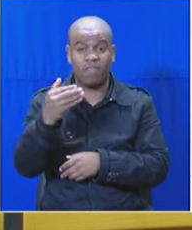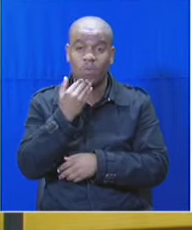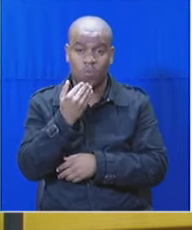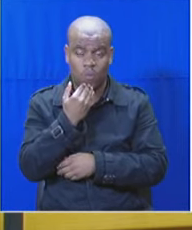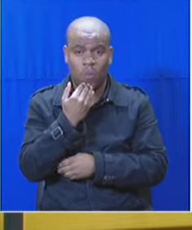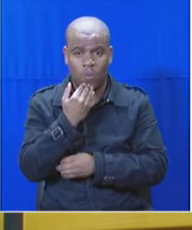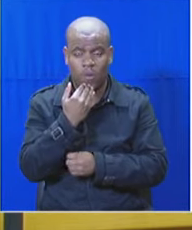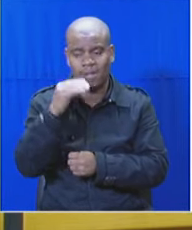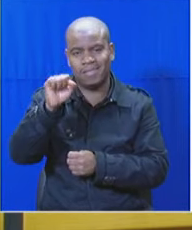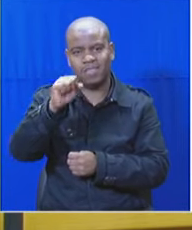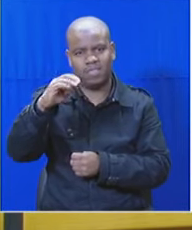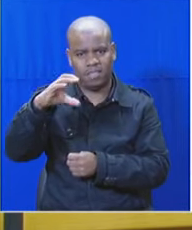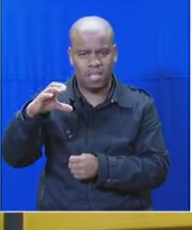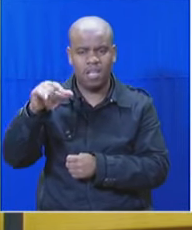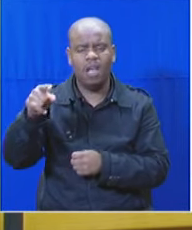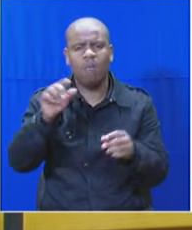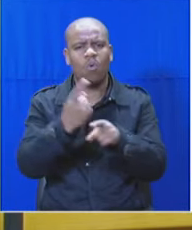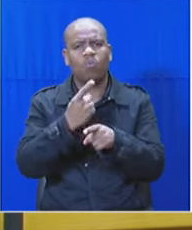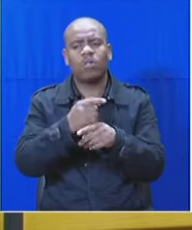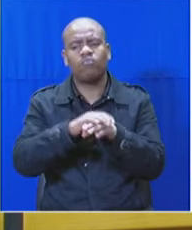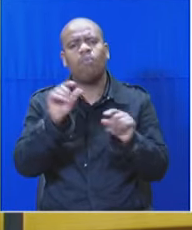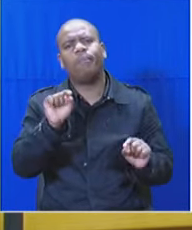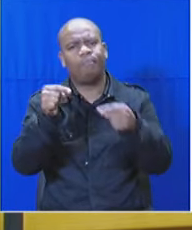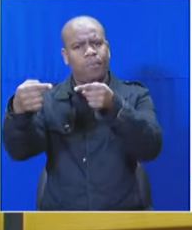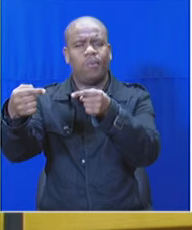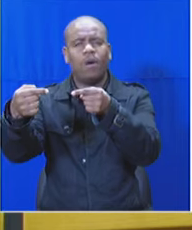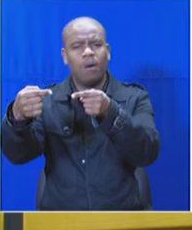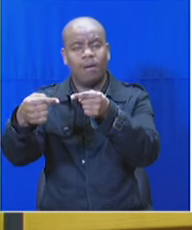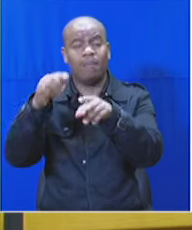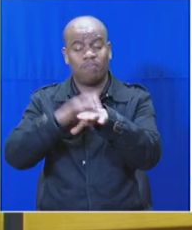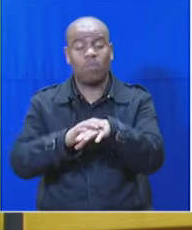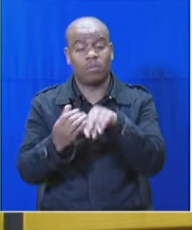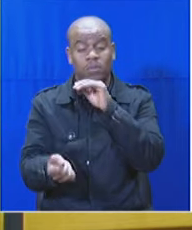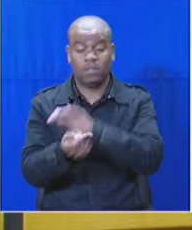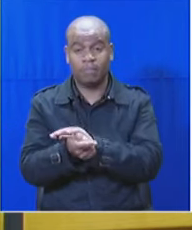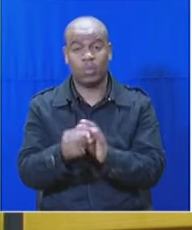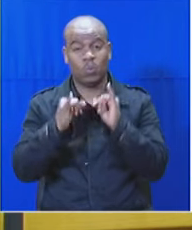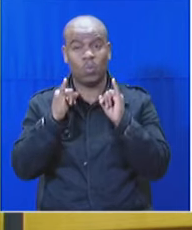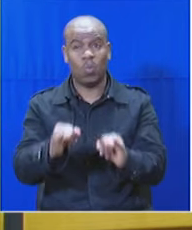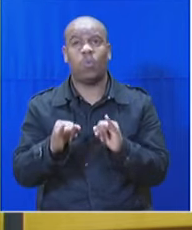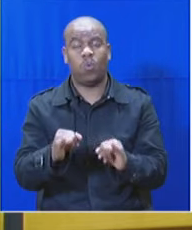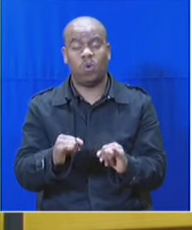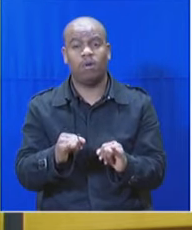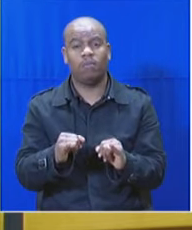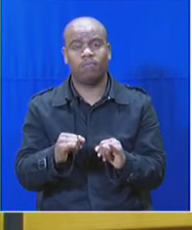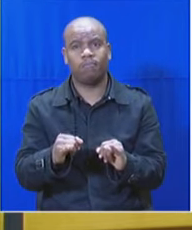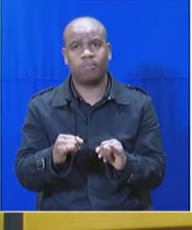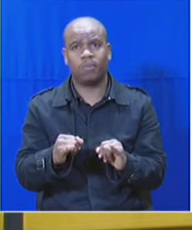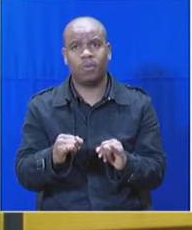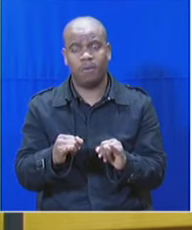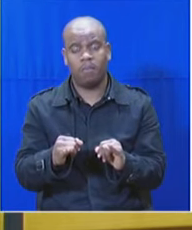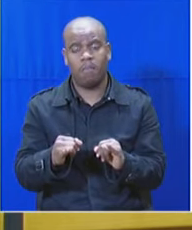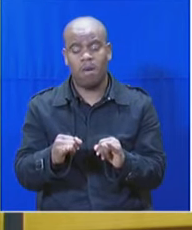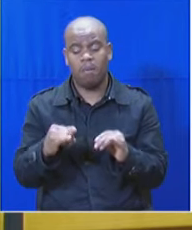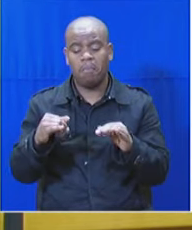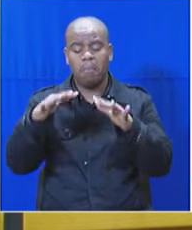utterly manifest and has ultimately led to a heavy dent, to the